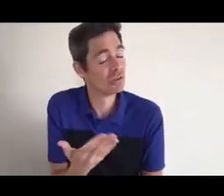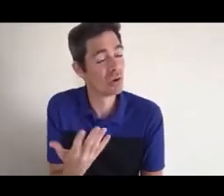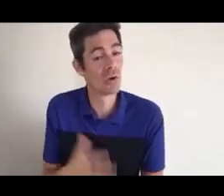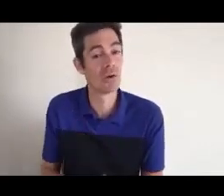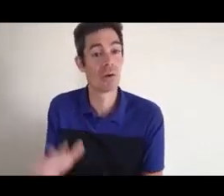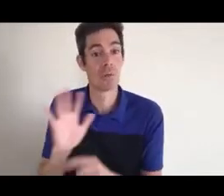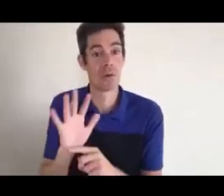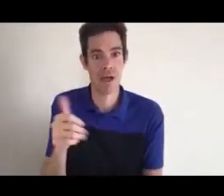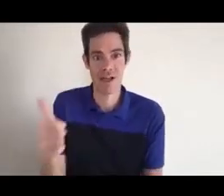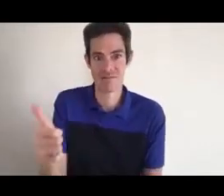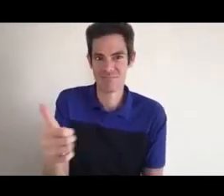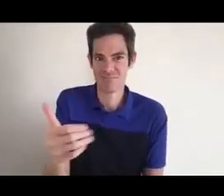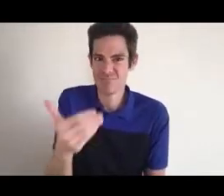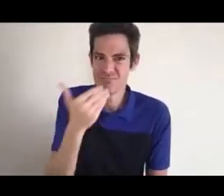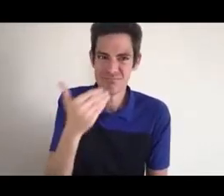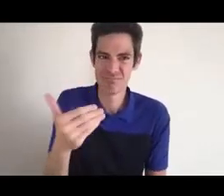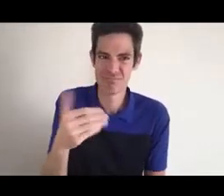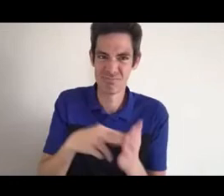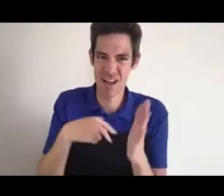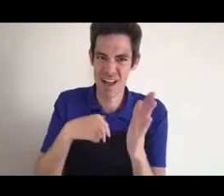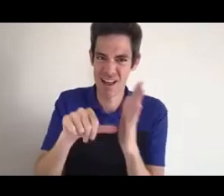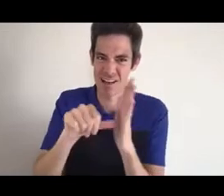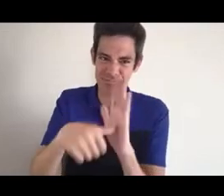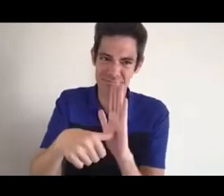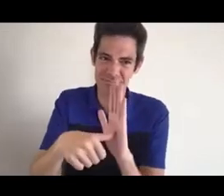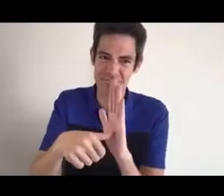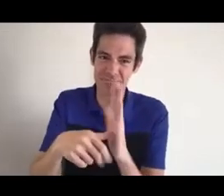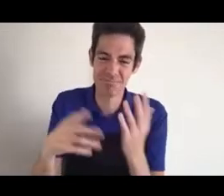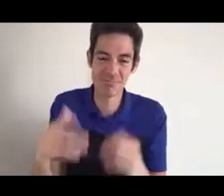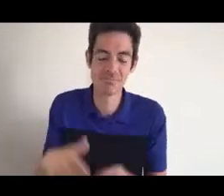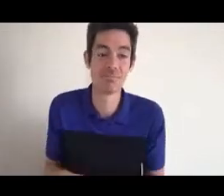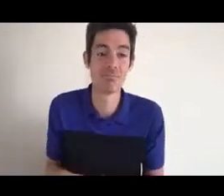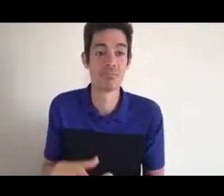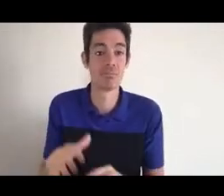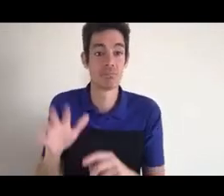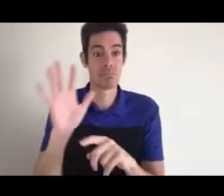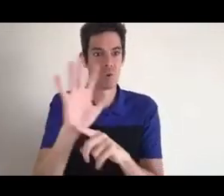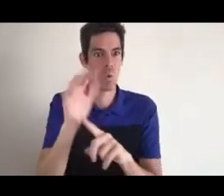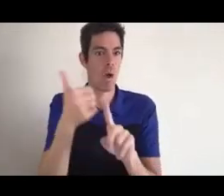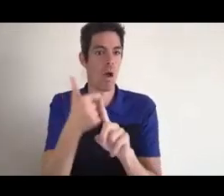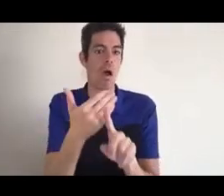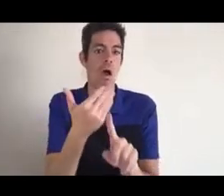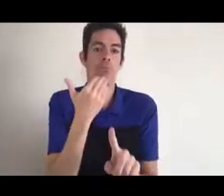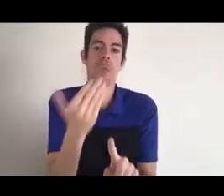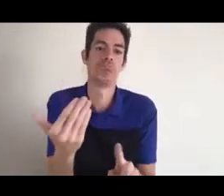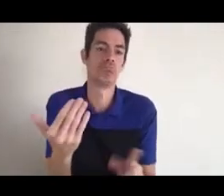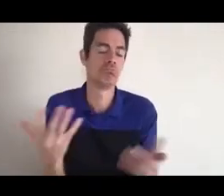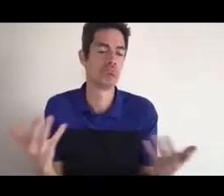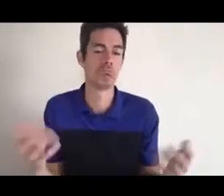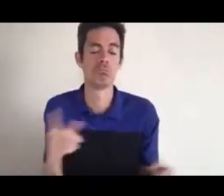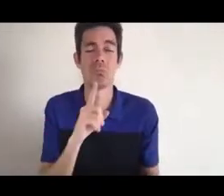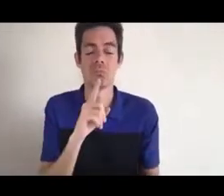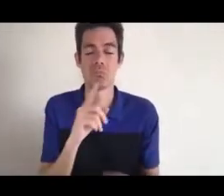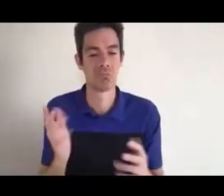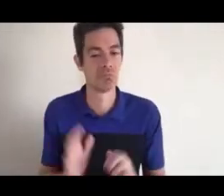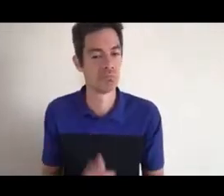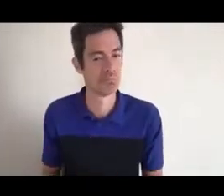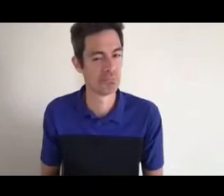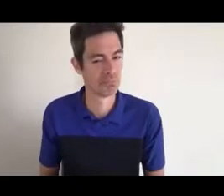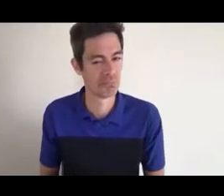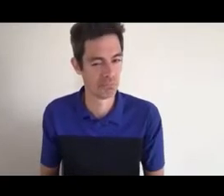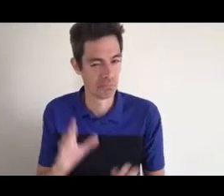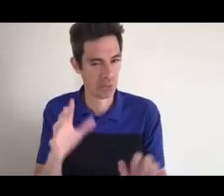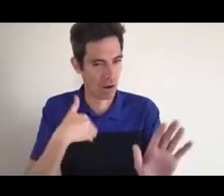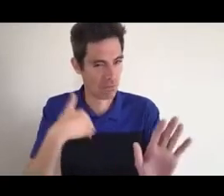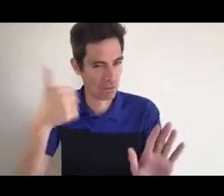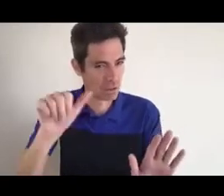The movie is good, or the movie itself good. So I'm emphasizing this. Movie itself good.